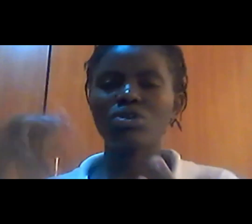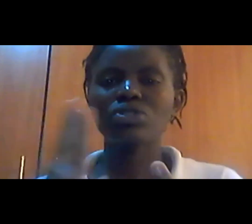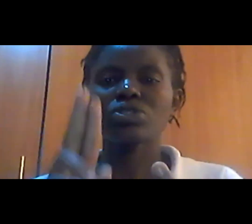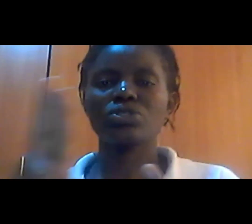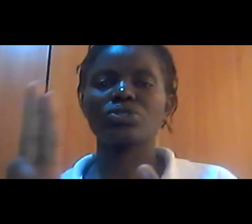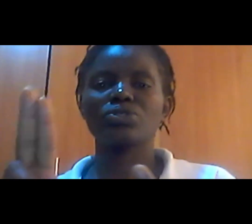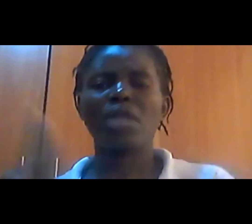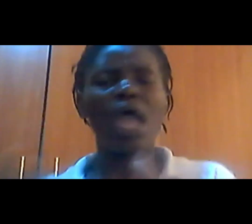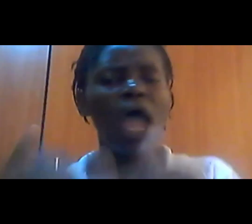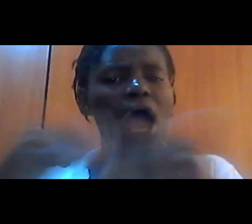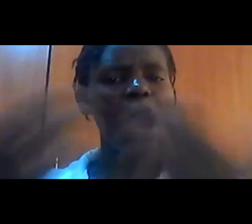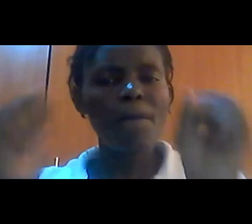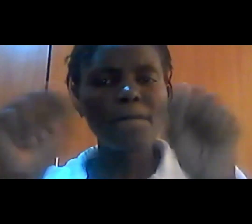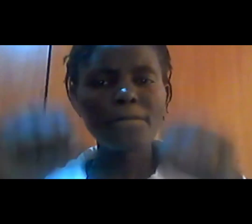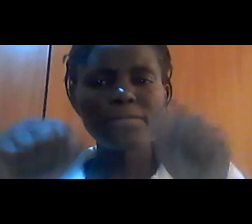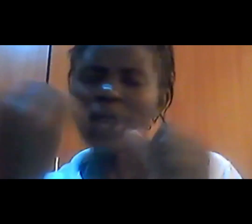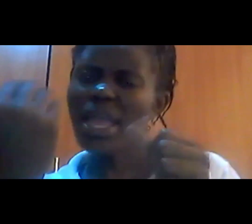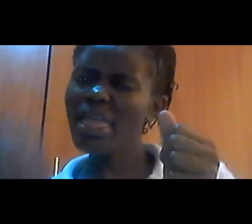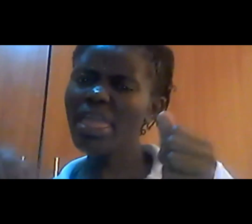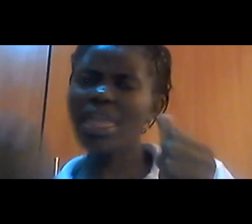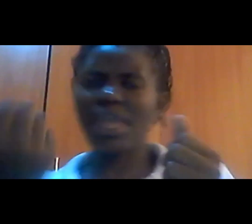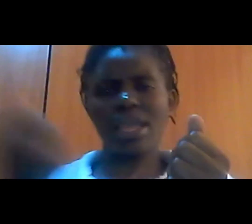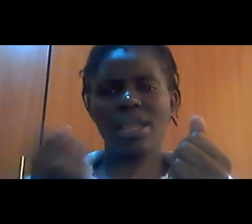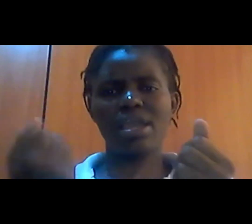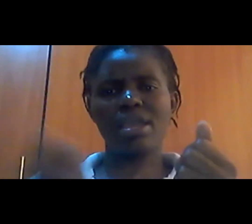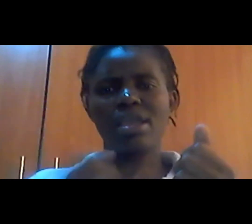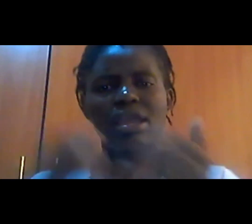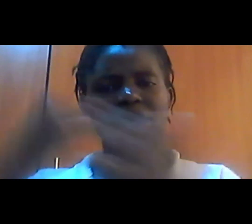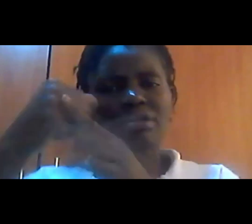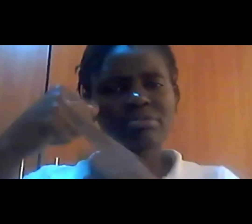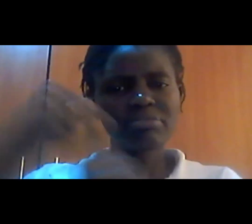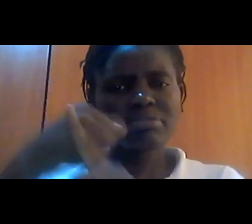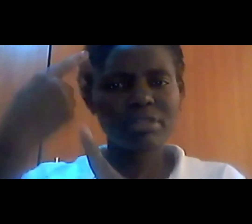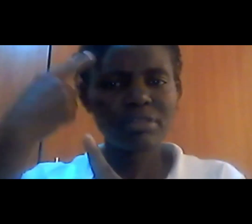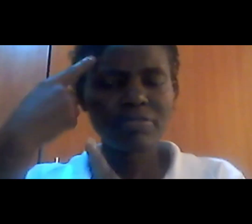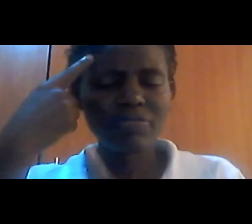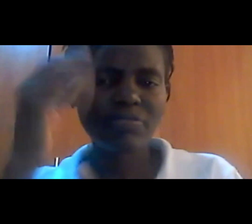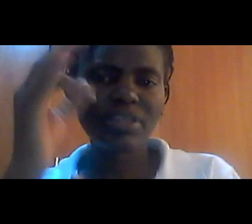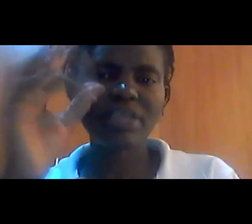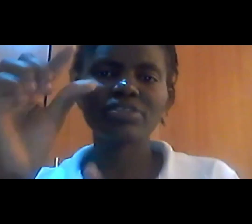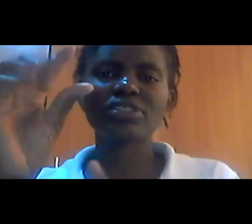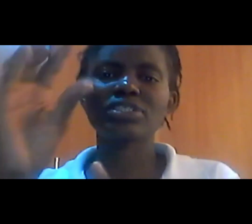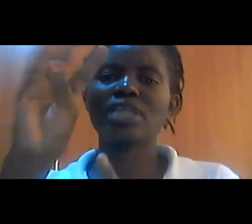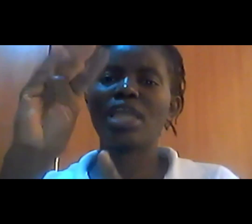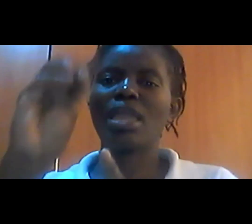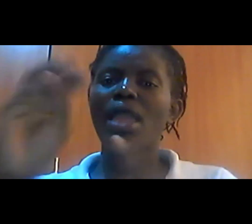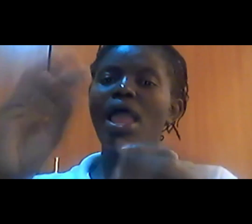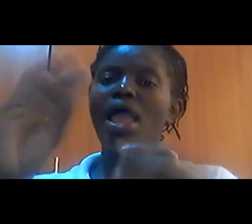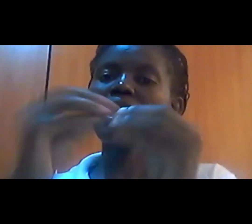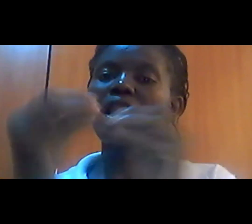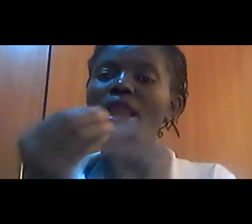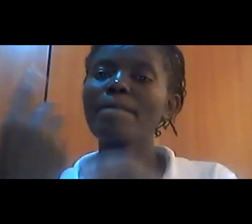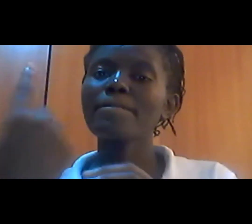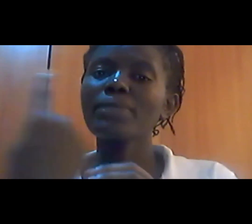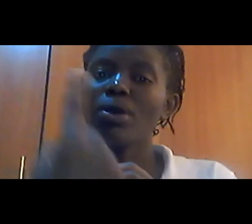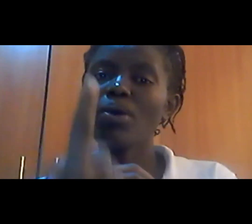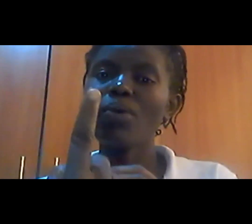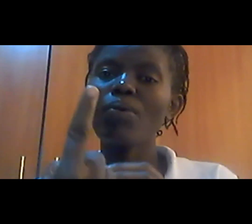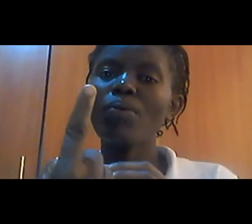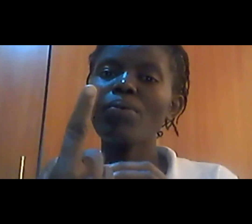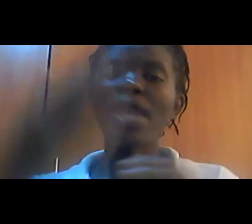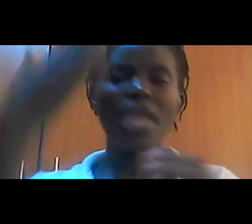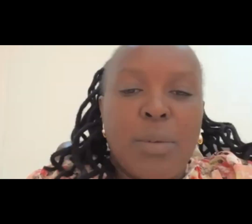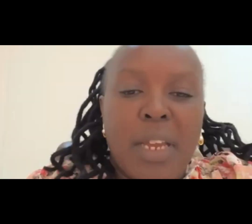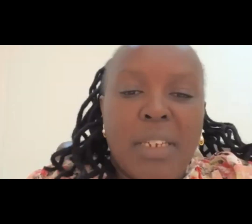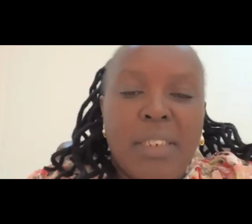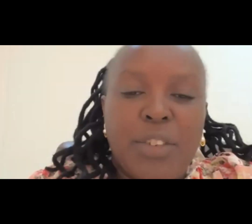advocating once they leave school against FGM? Yeah, number one, we need to, government will